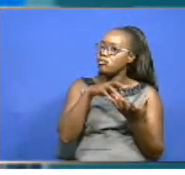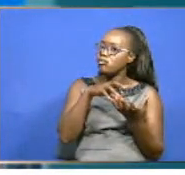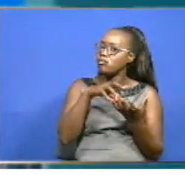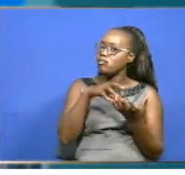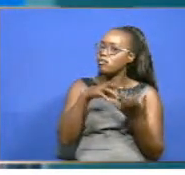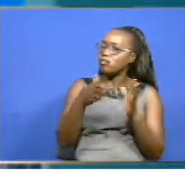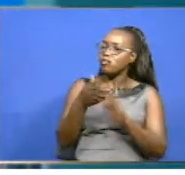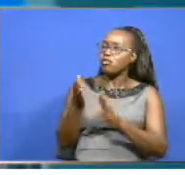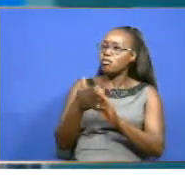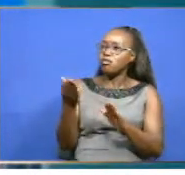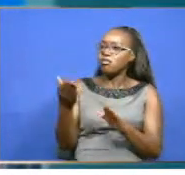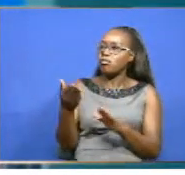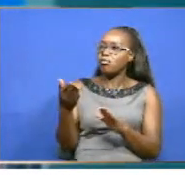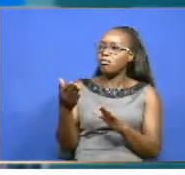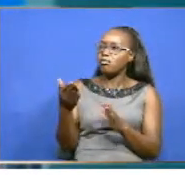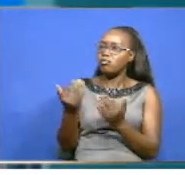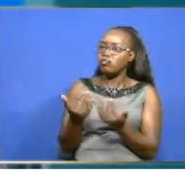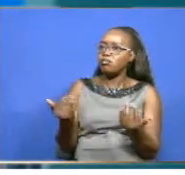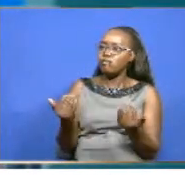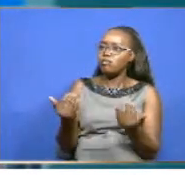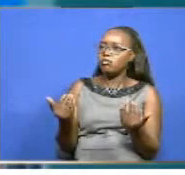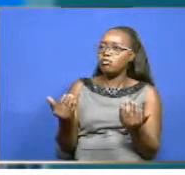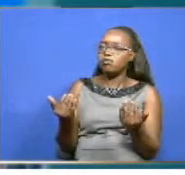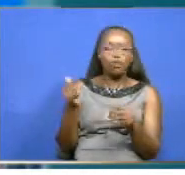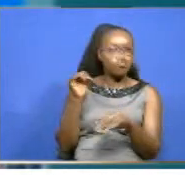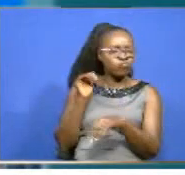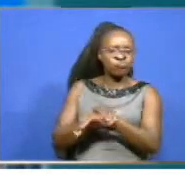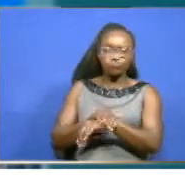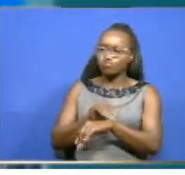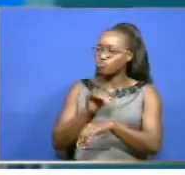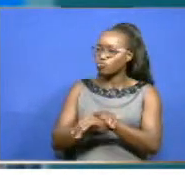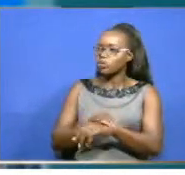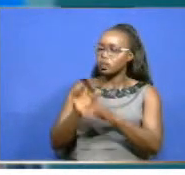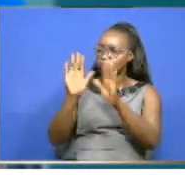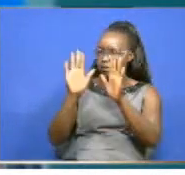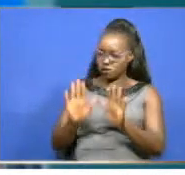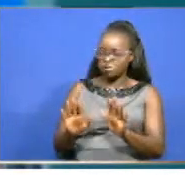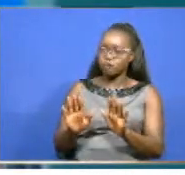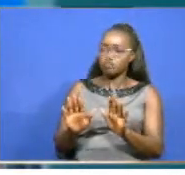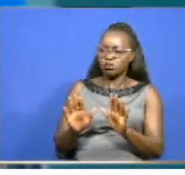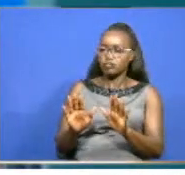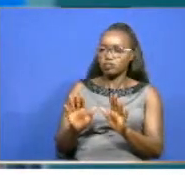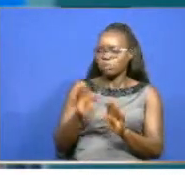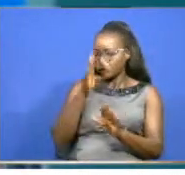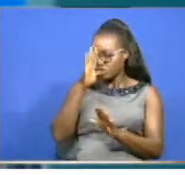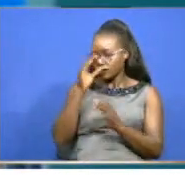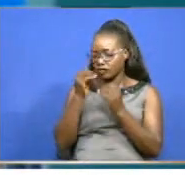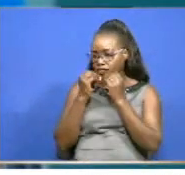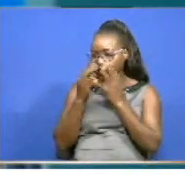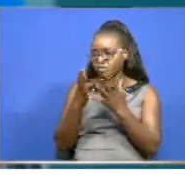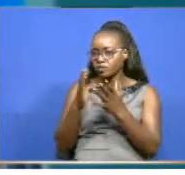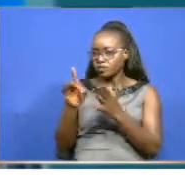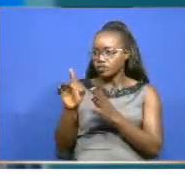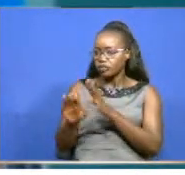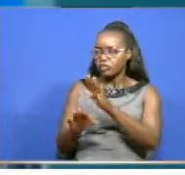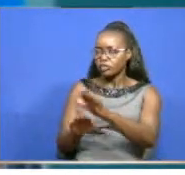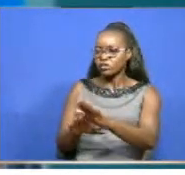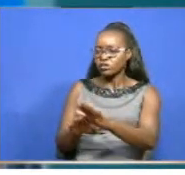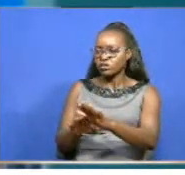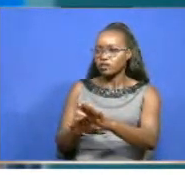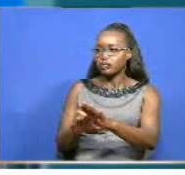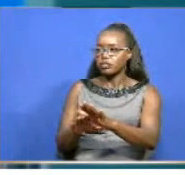and looking at equipments. Very good. That is important. That is no doubt one step forward that has been